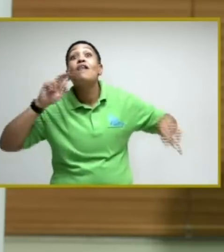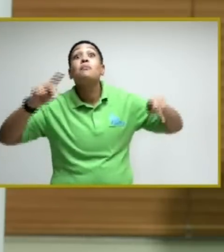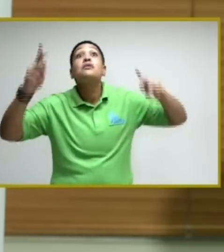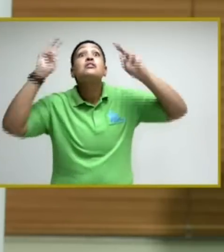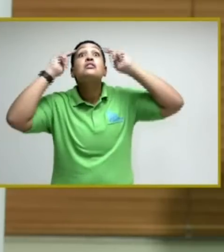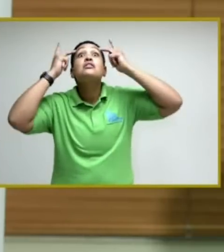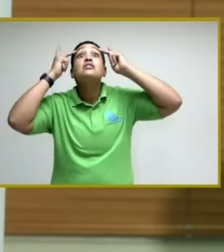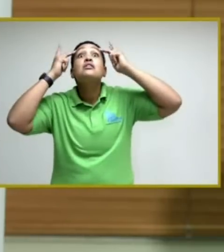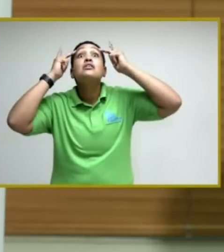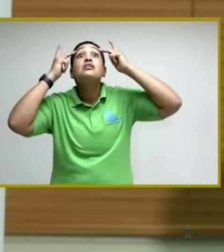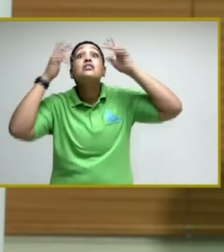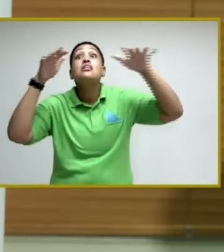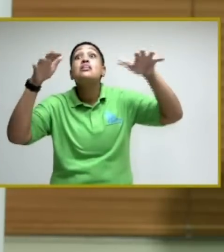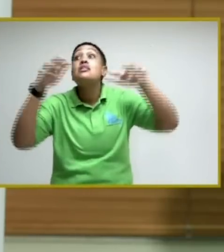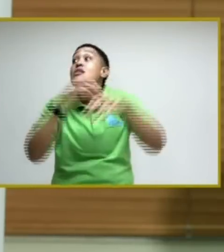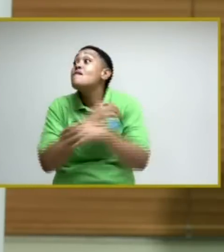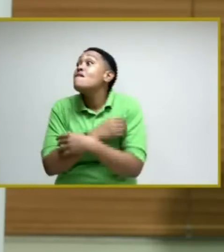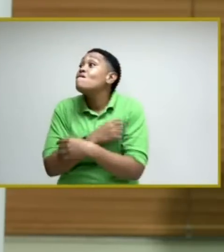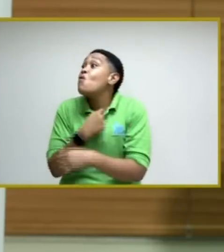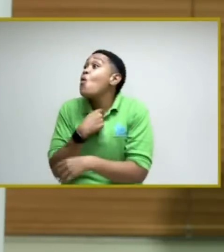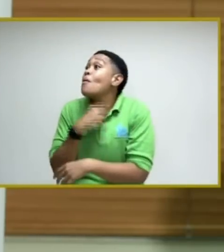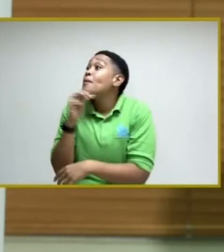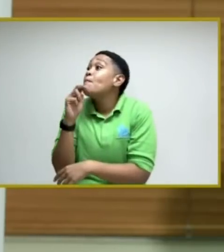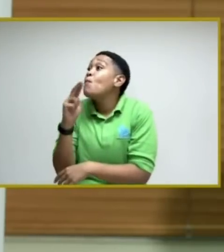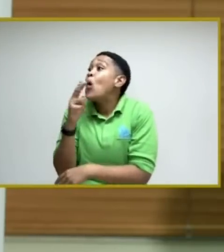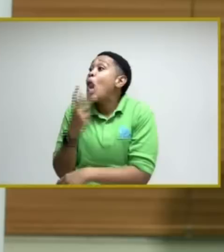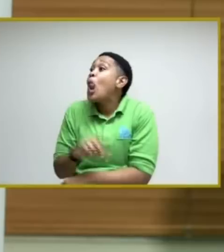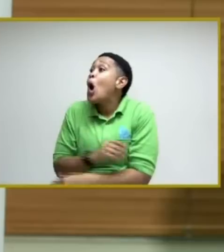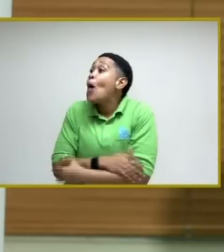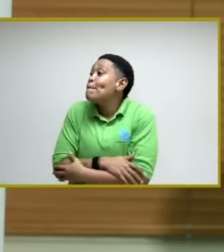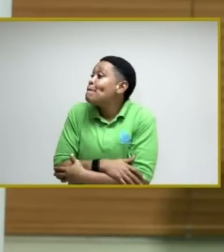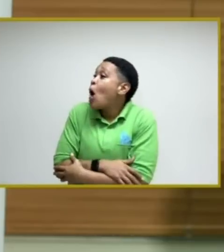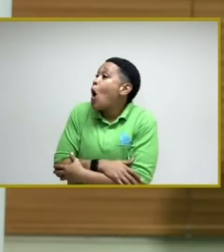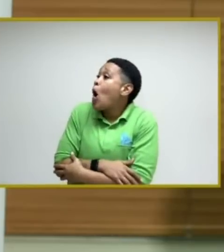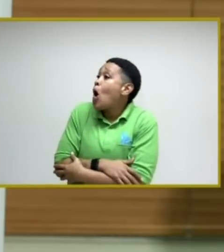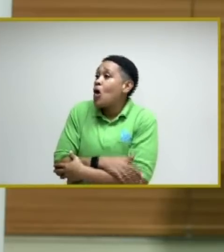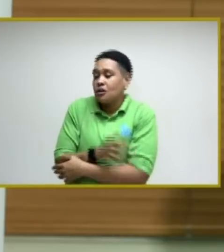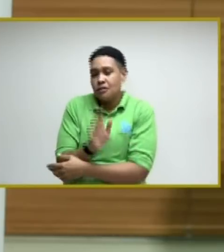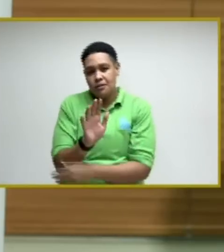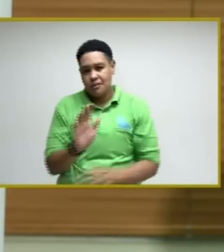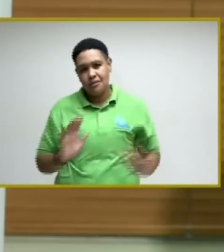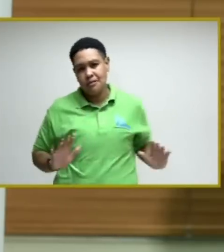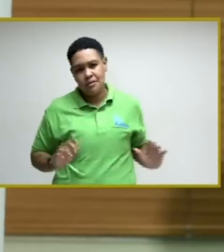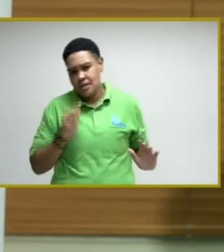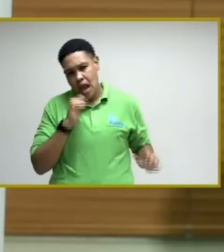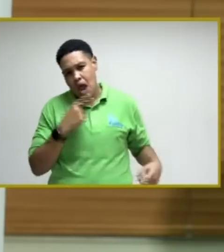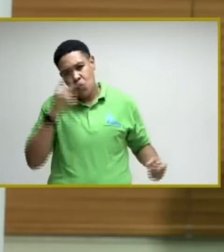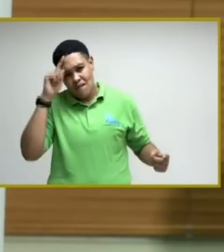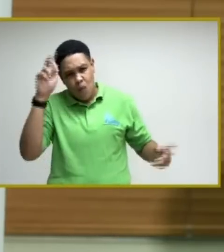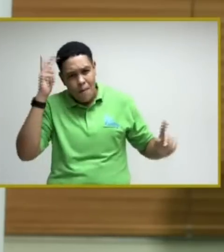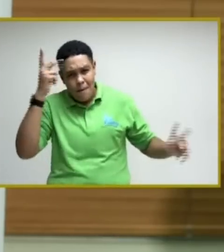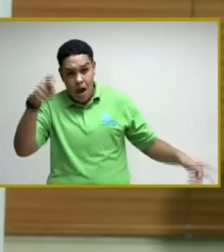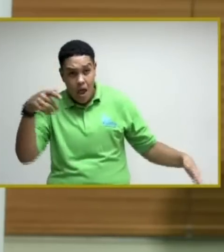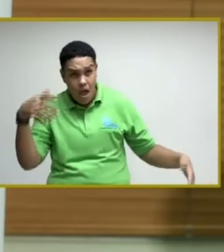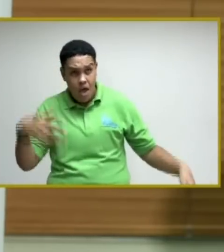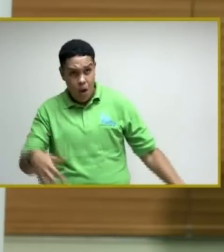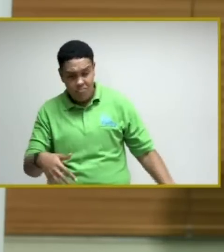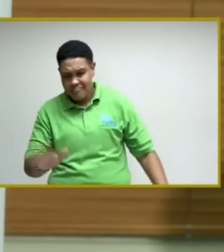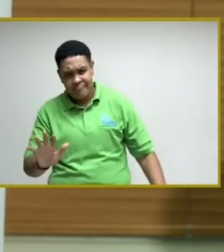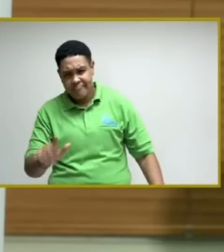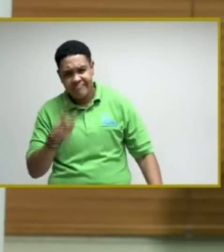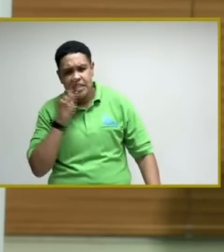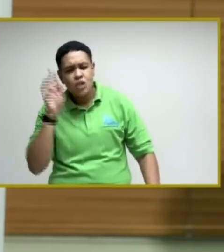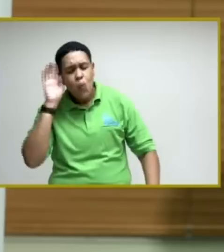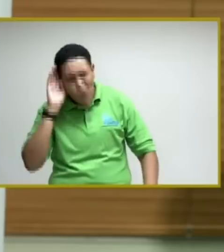We're announcing for you to be aware and to recognize that this will happen. It's not a failure of the system or